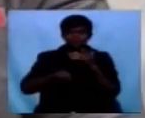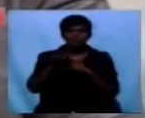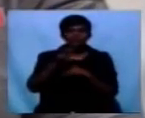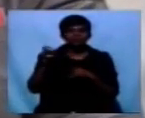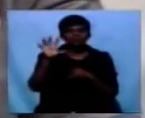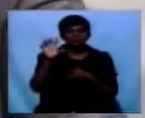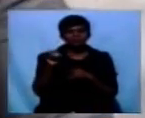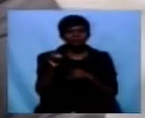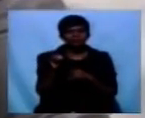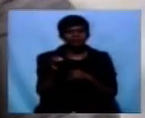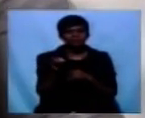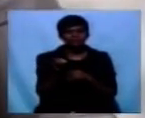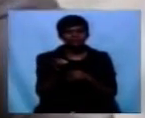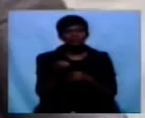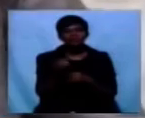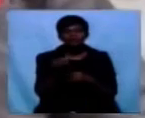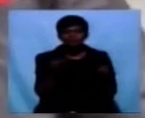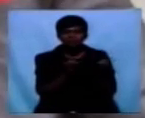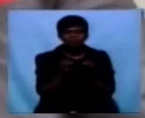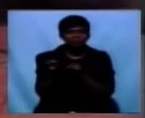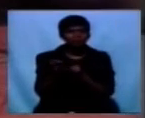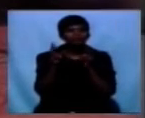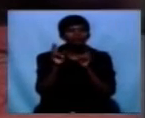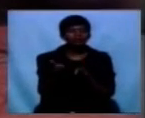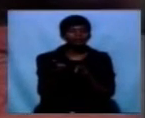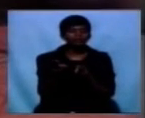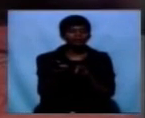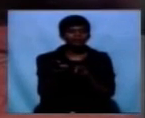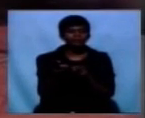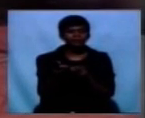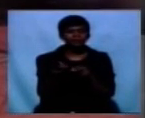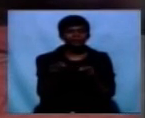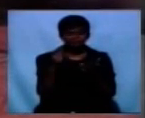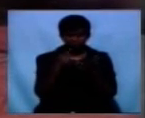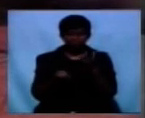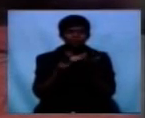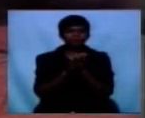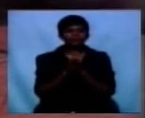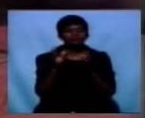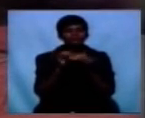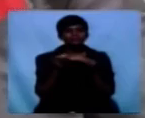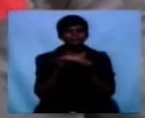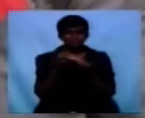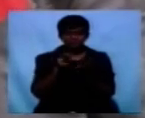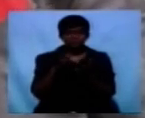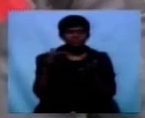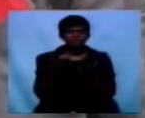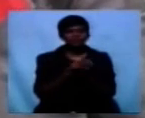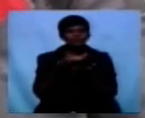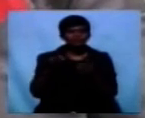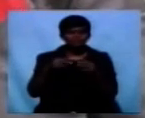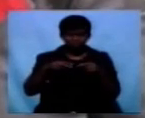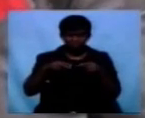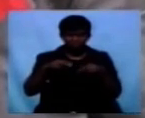kwacha a month. I want you to additional answer. Cost? I want you also to answer. In order to be more expensive, for me to fail to maintain the